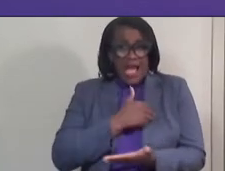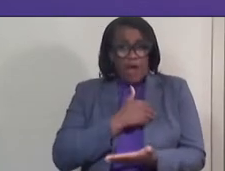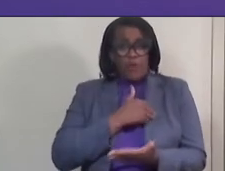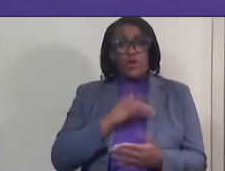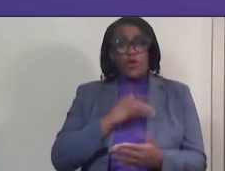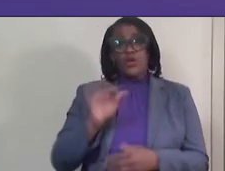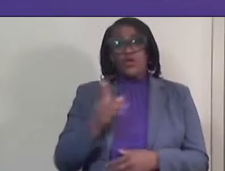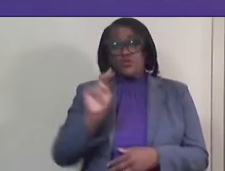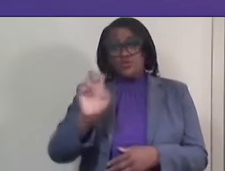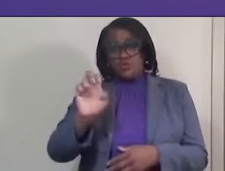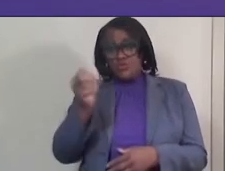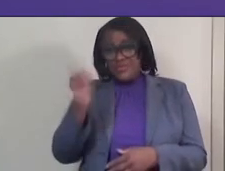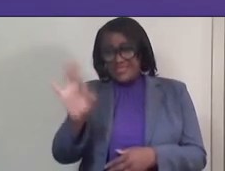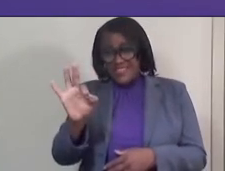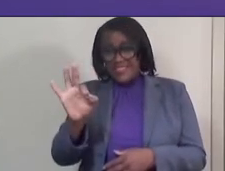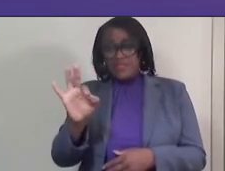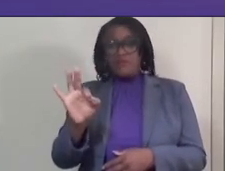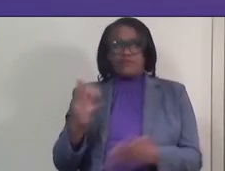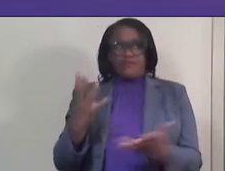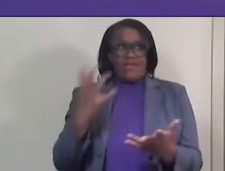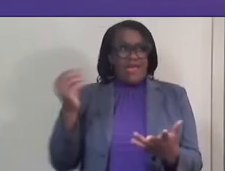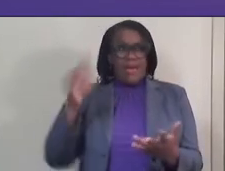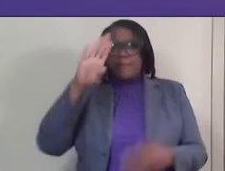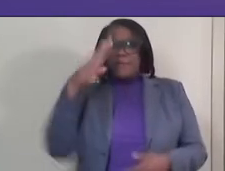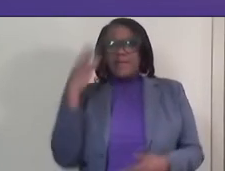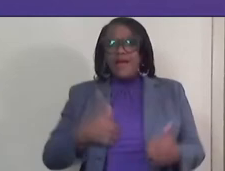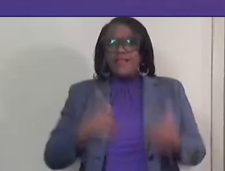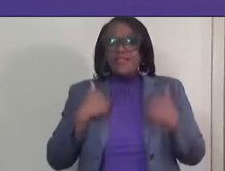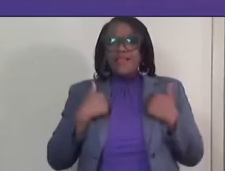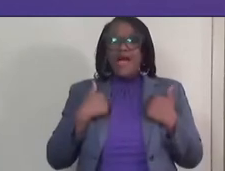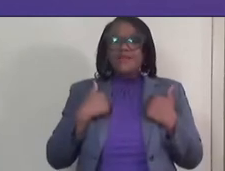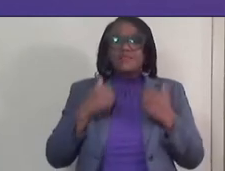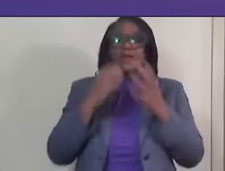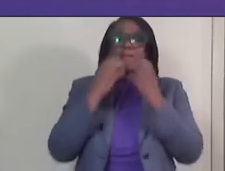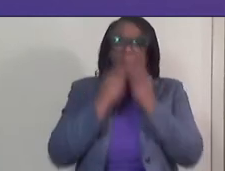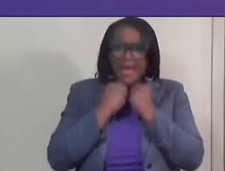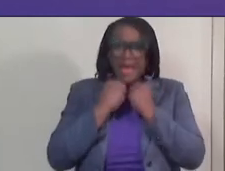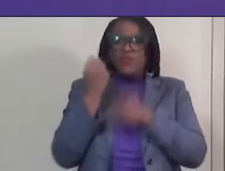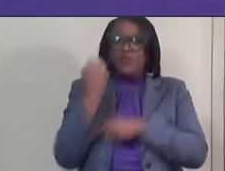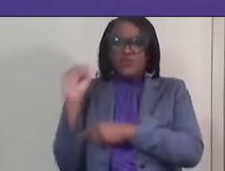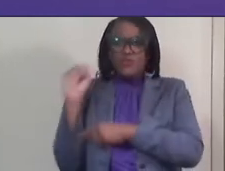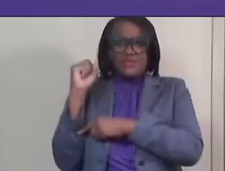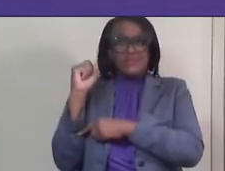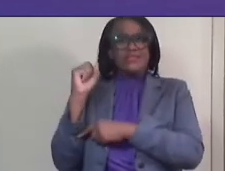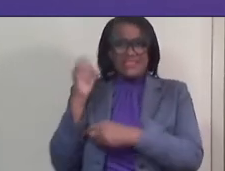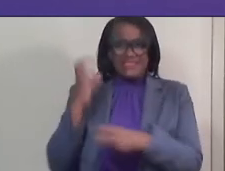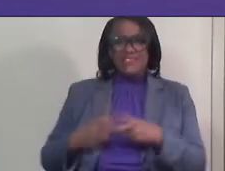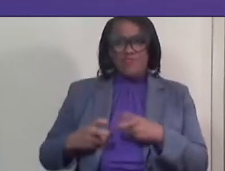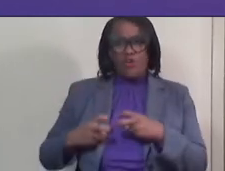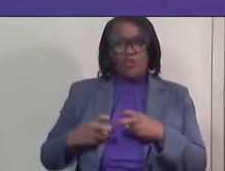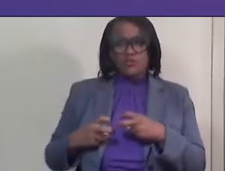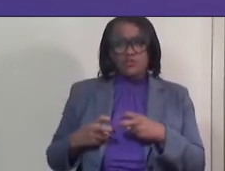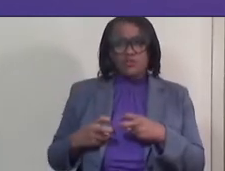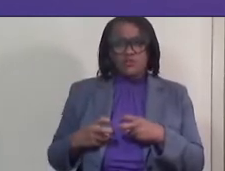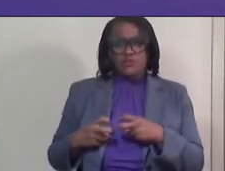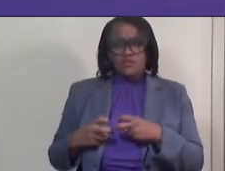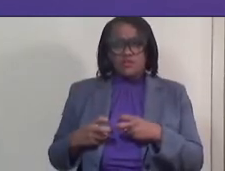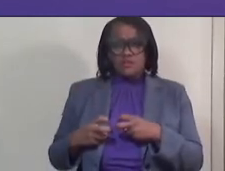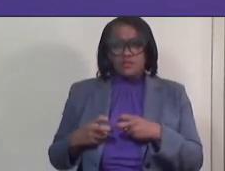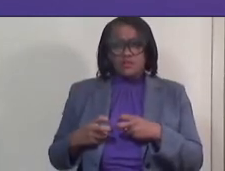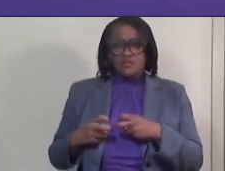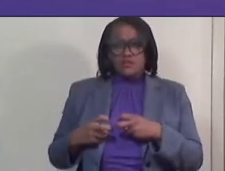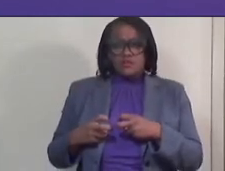observance and Black Lives Matter protest was difficult. I was also